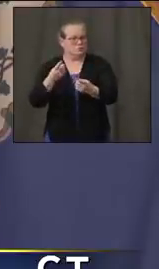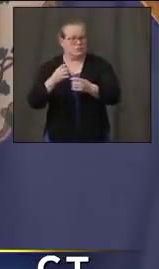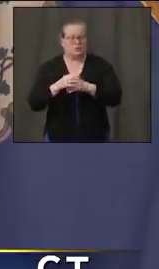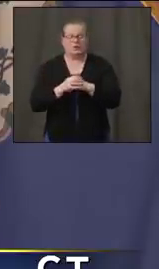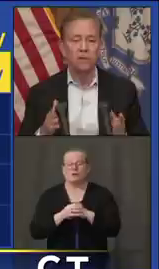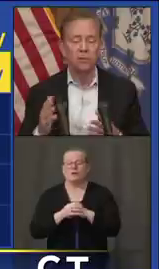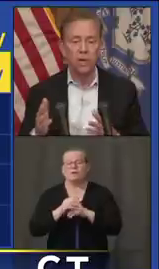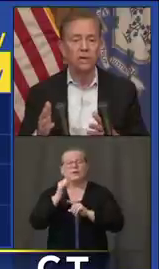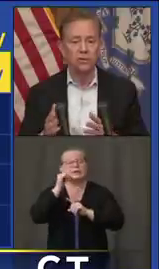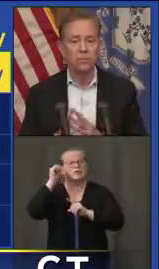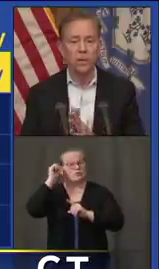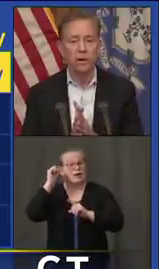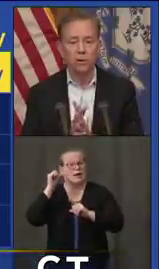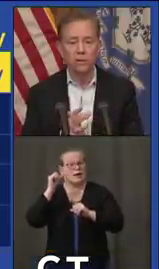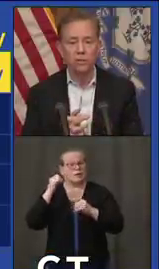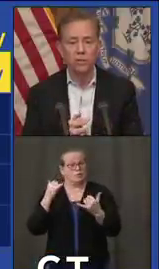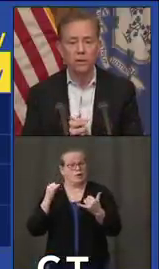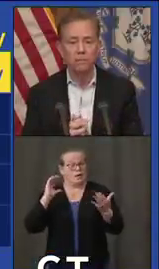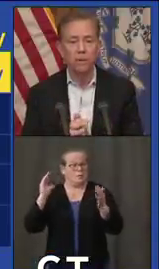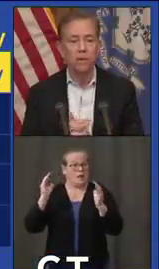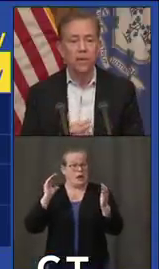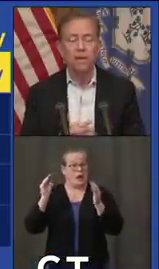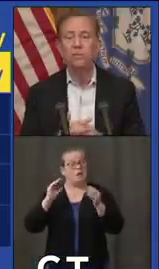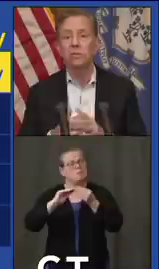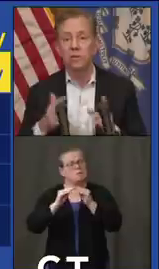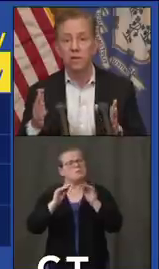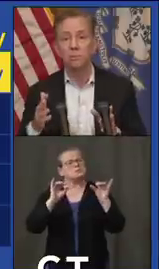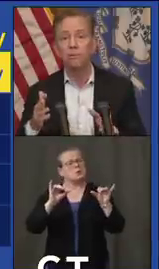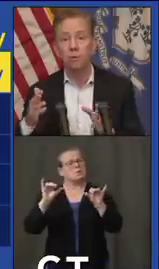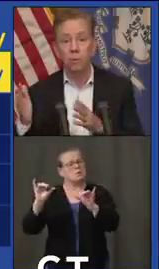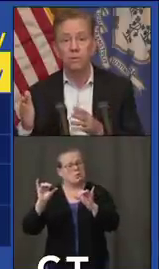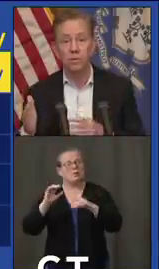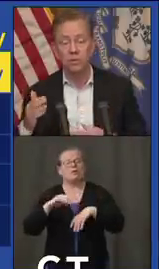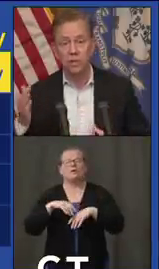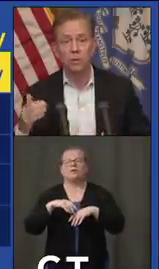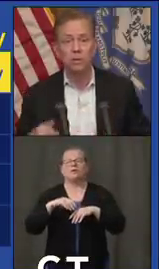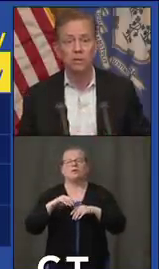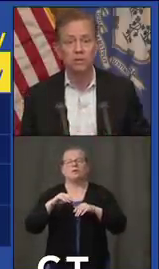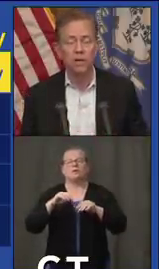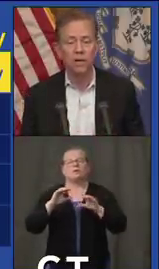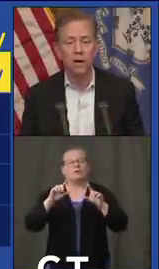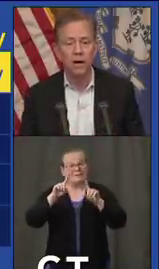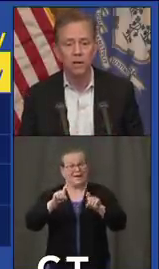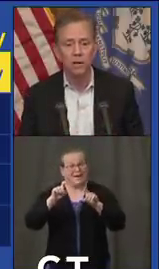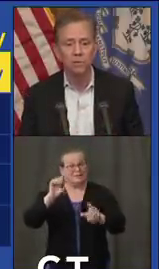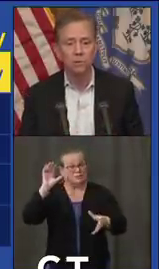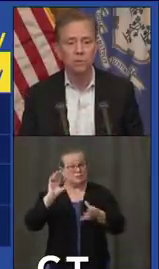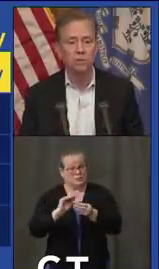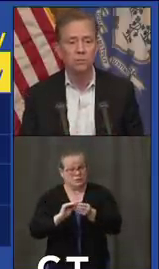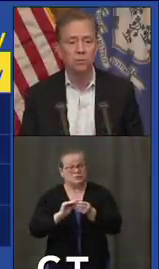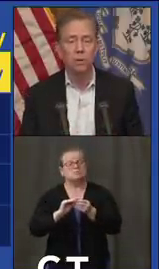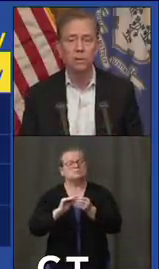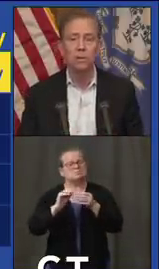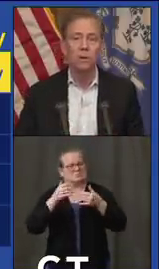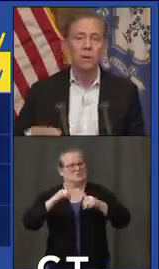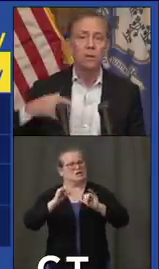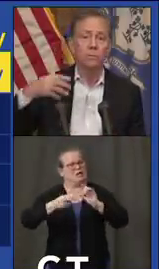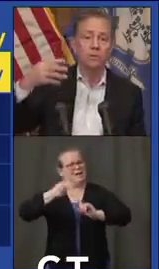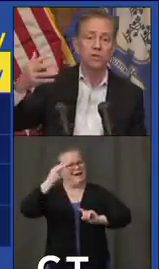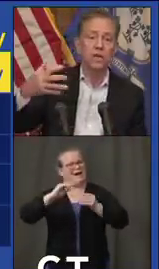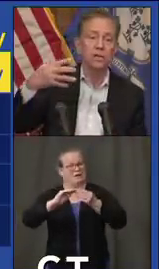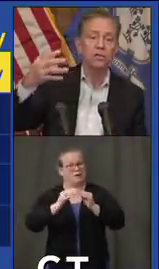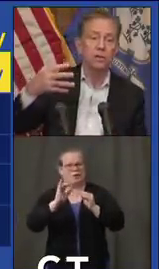to yesterday, there are a lot of similarities. That is, tests performed is continuing to stay at a higher level, which is important.